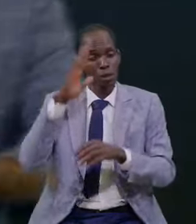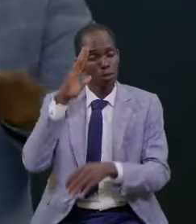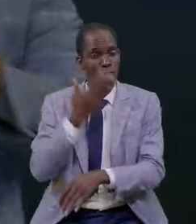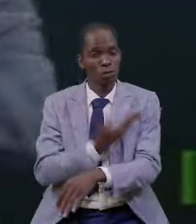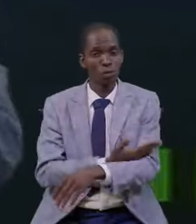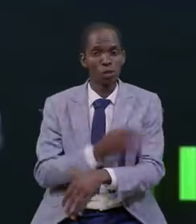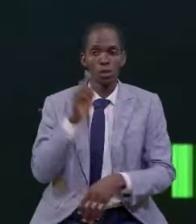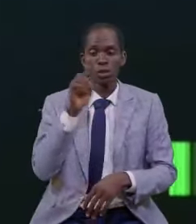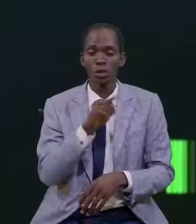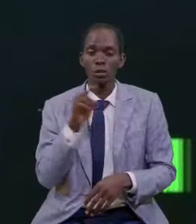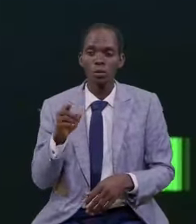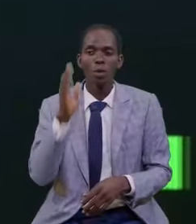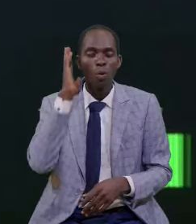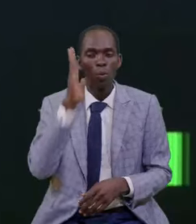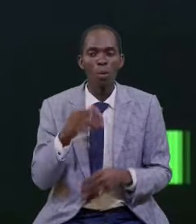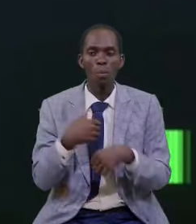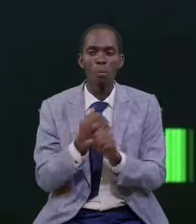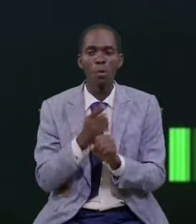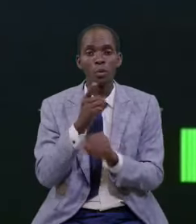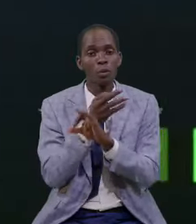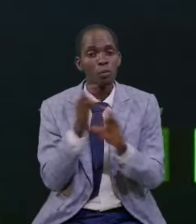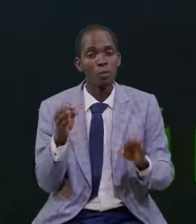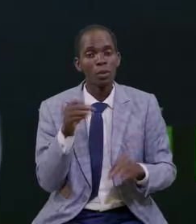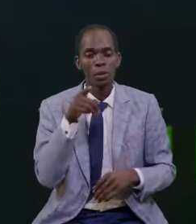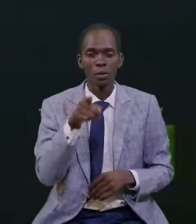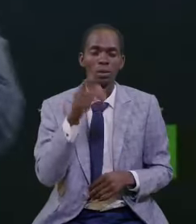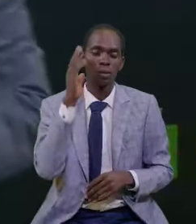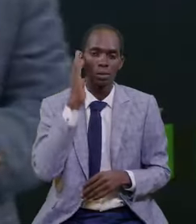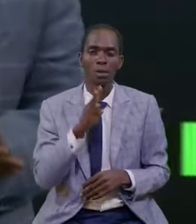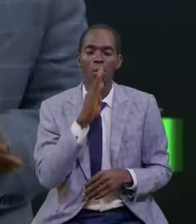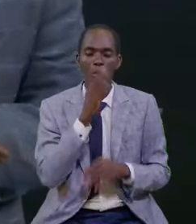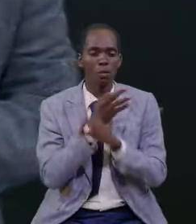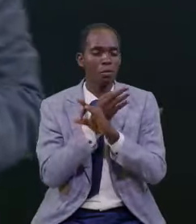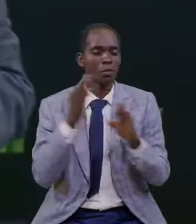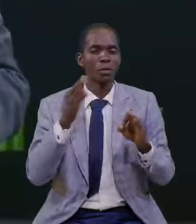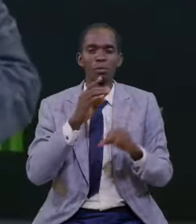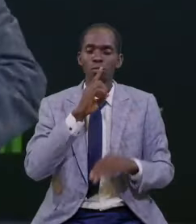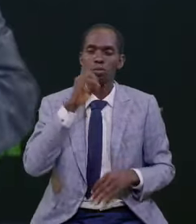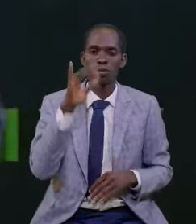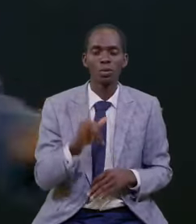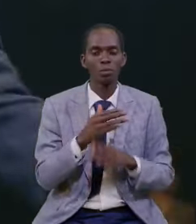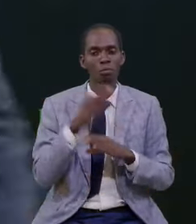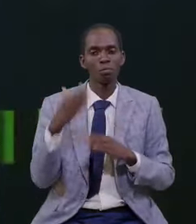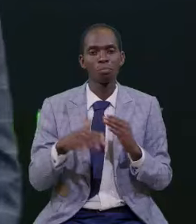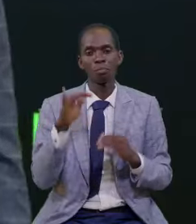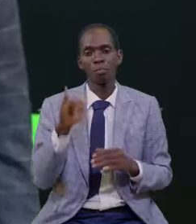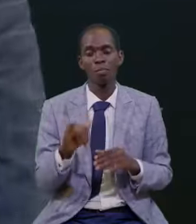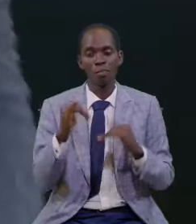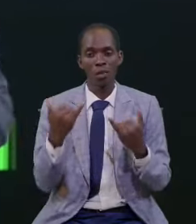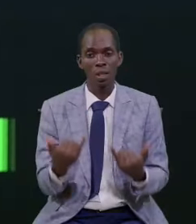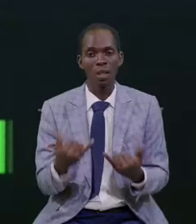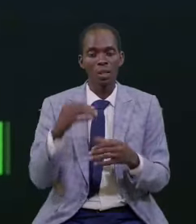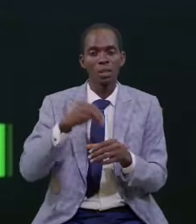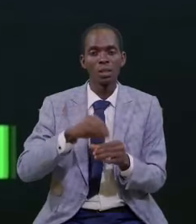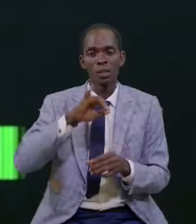shall make you free, ye shall be free indeed. We're coming to chapter 9. And I'm reading from